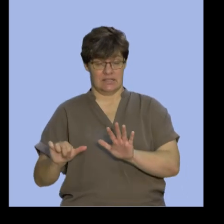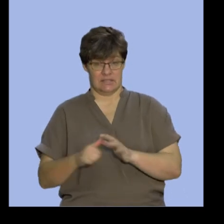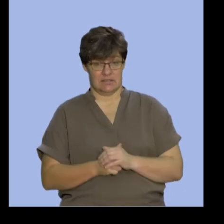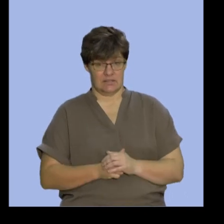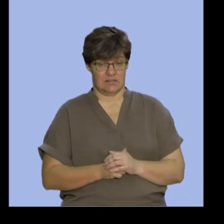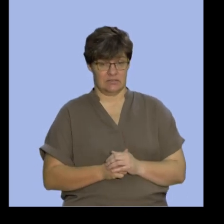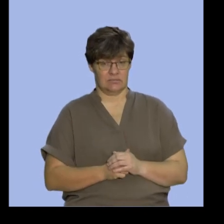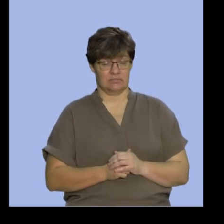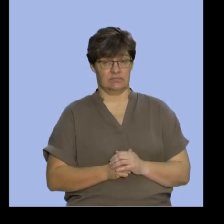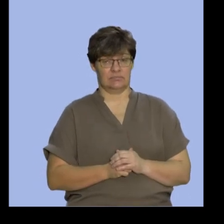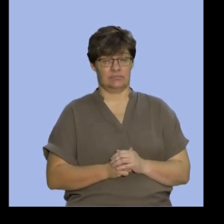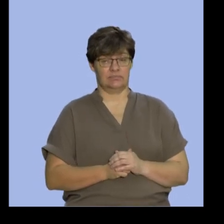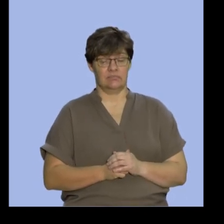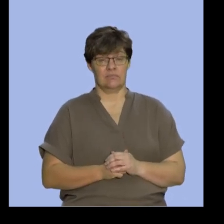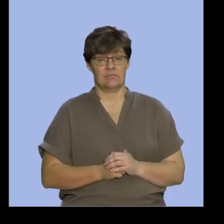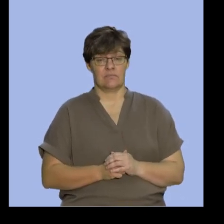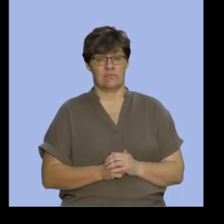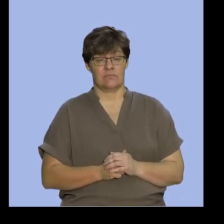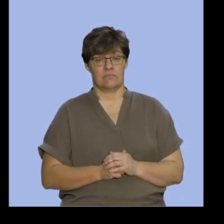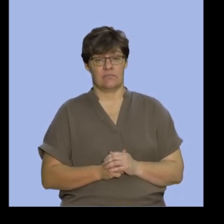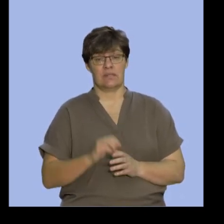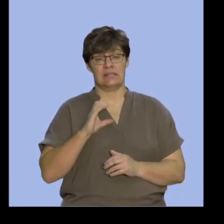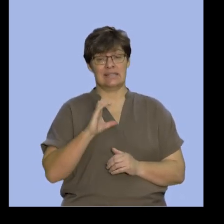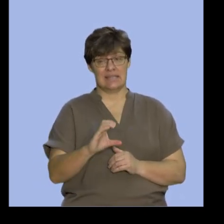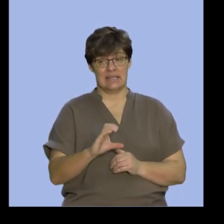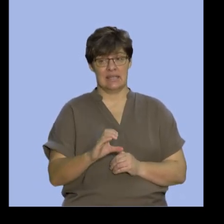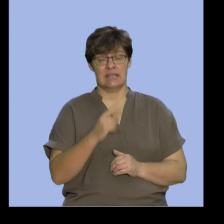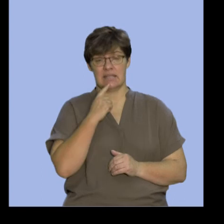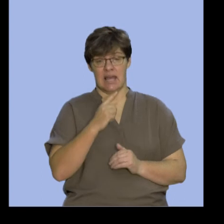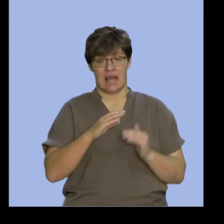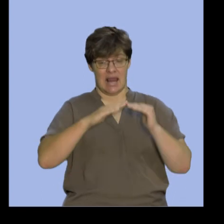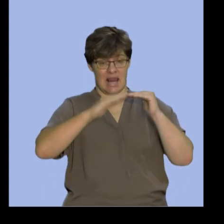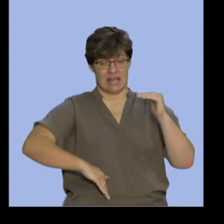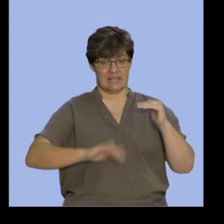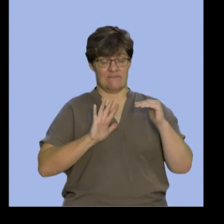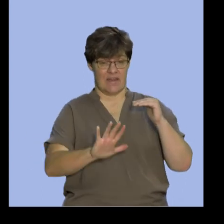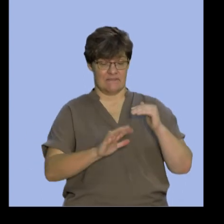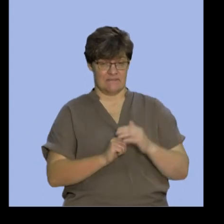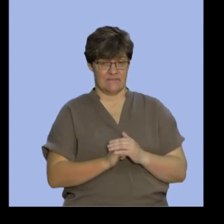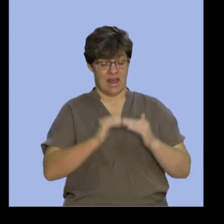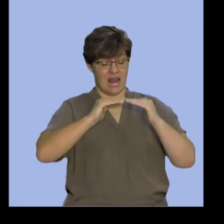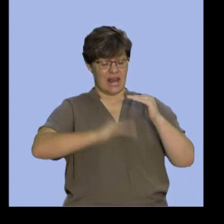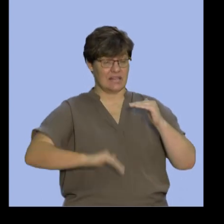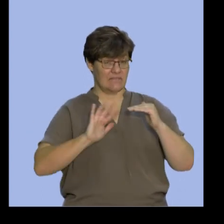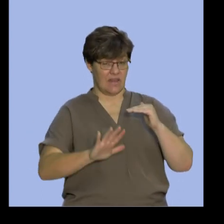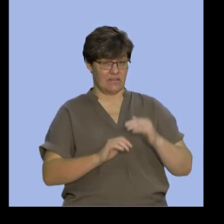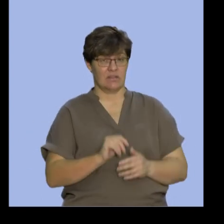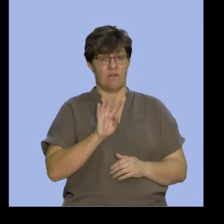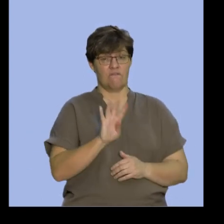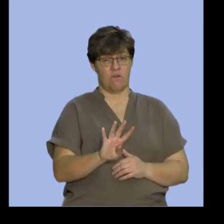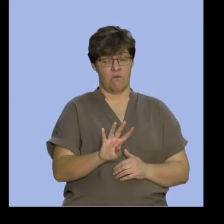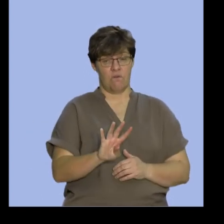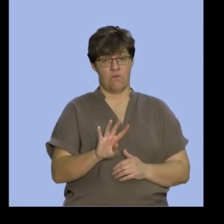That's 3 or more. This one, C, says less than 5. So if it's less than 5, then it's